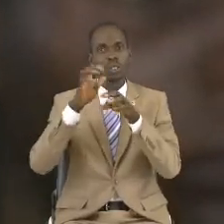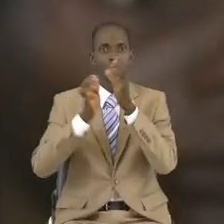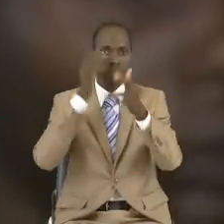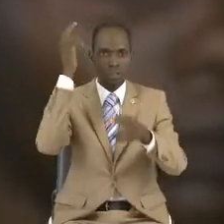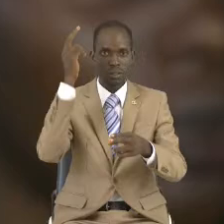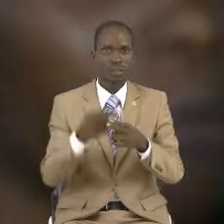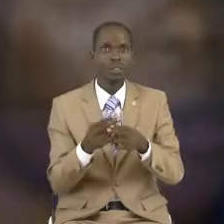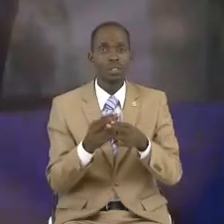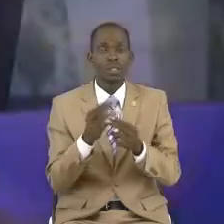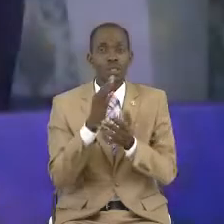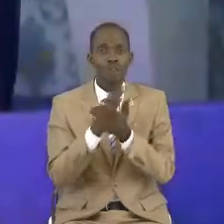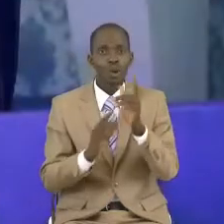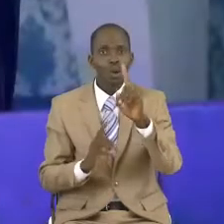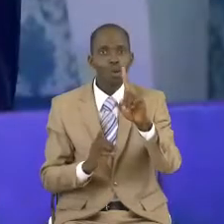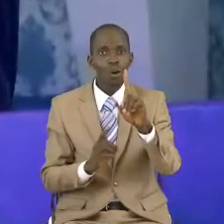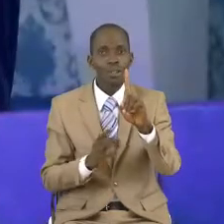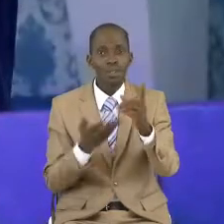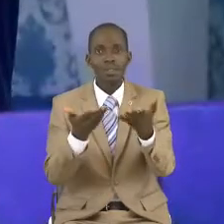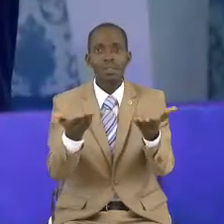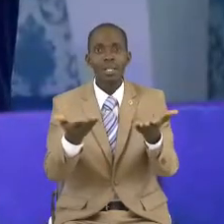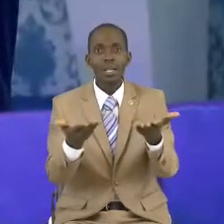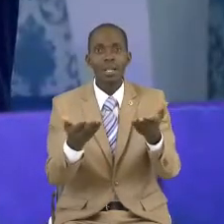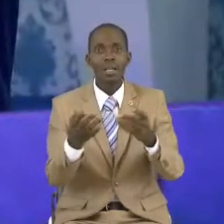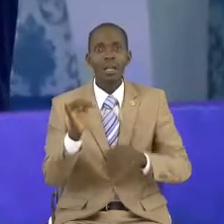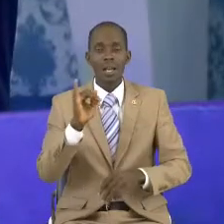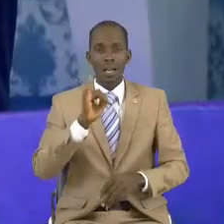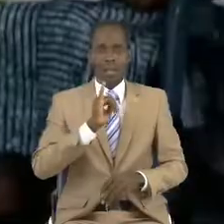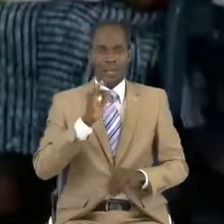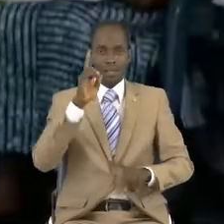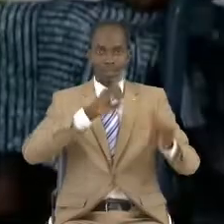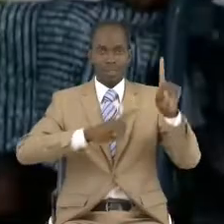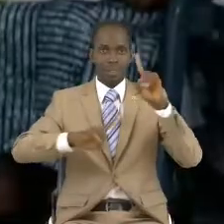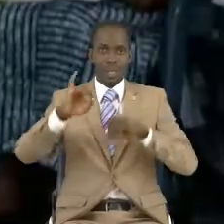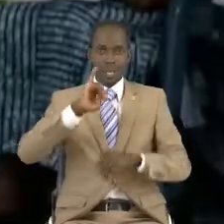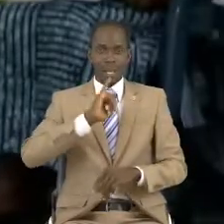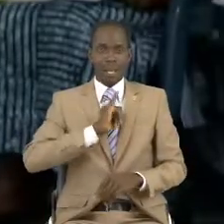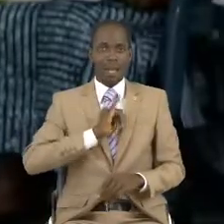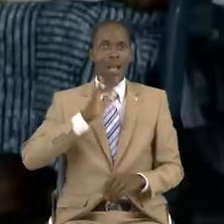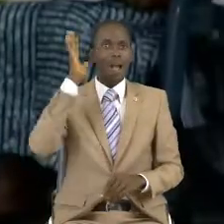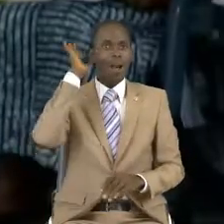somebody there i will call me to dominion